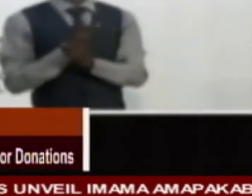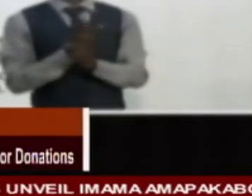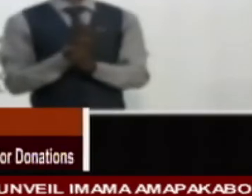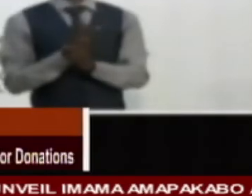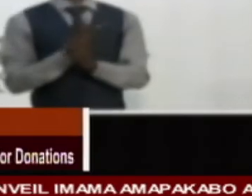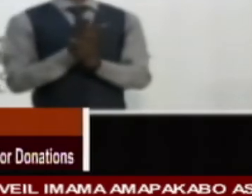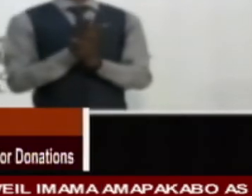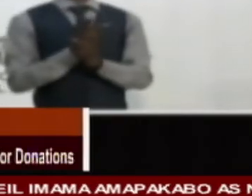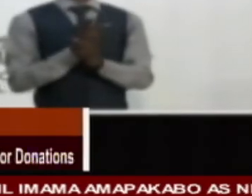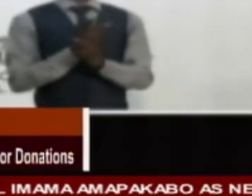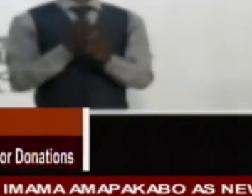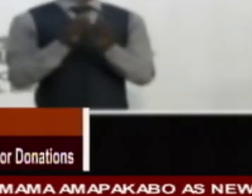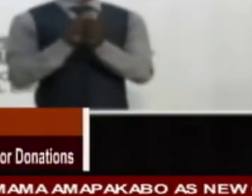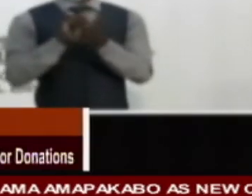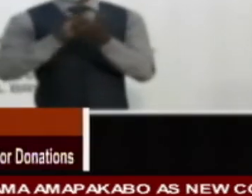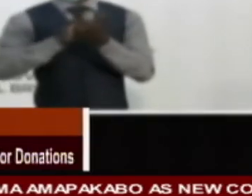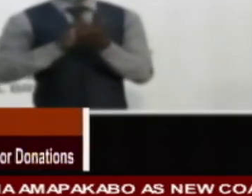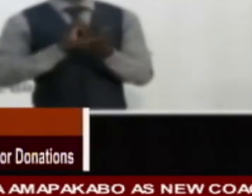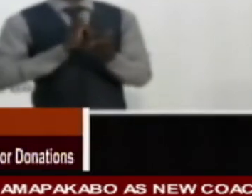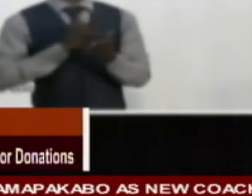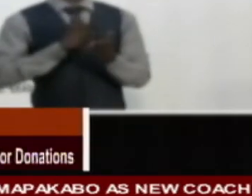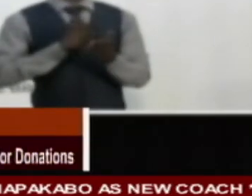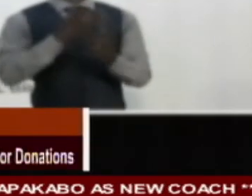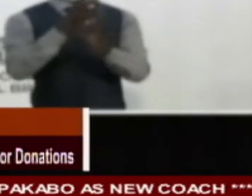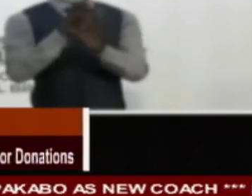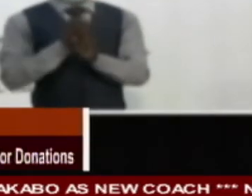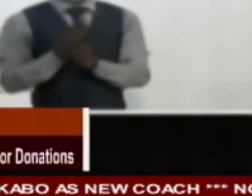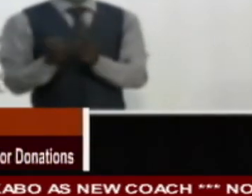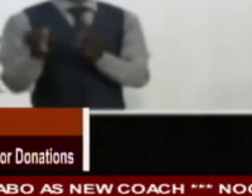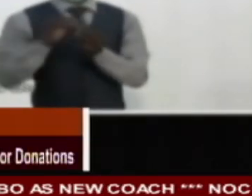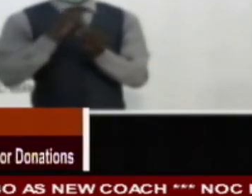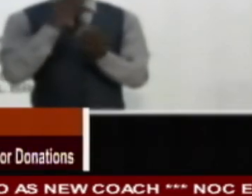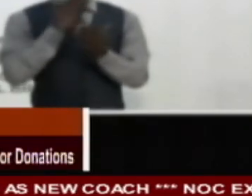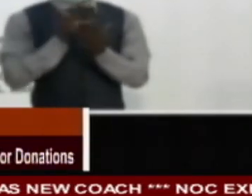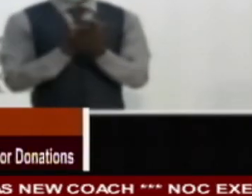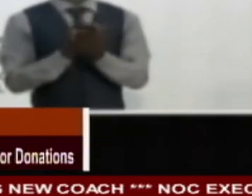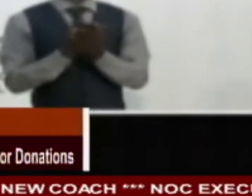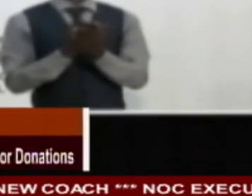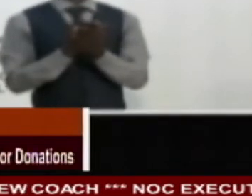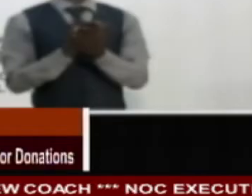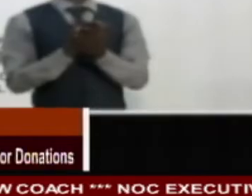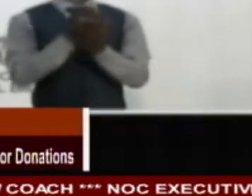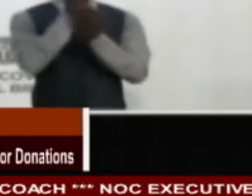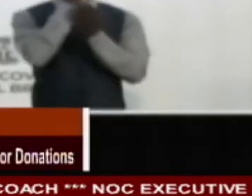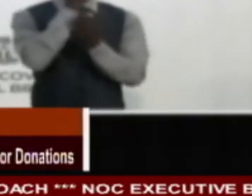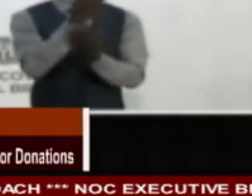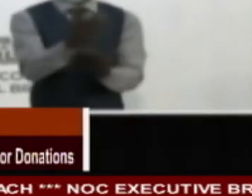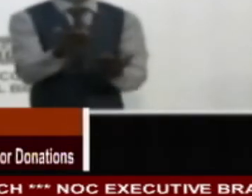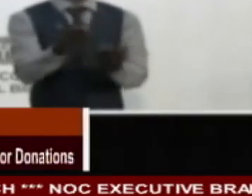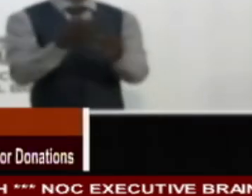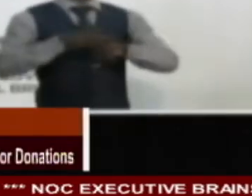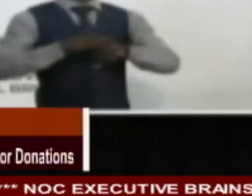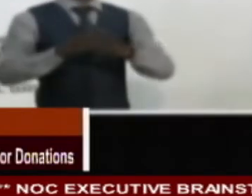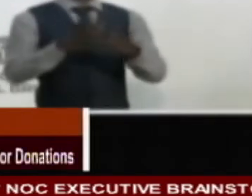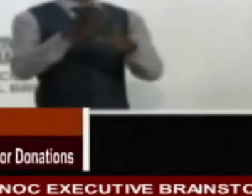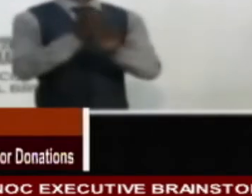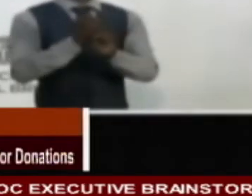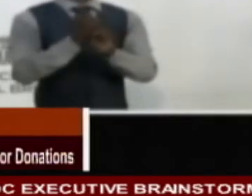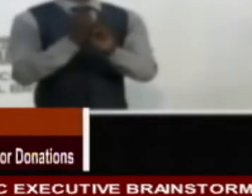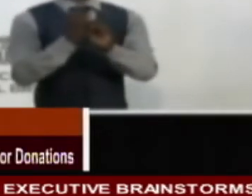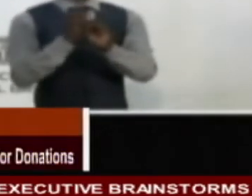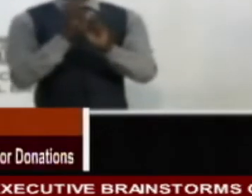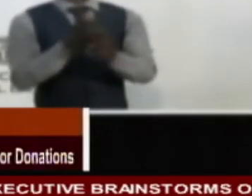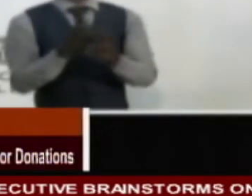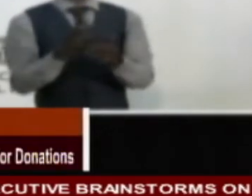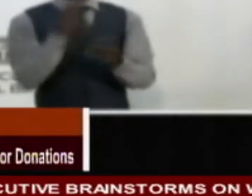this respect, I have received good testimony about some of our health institutions. So you can see